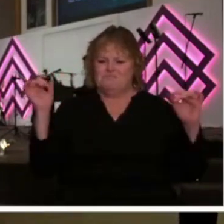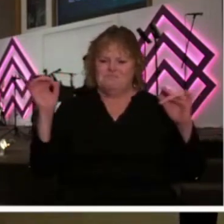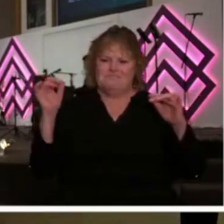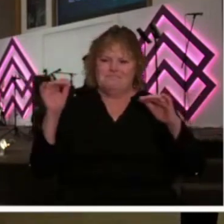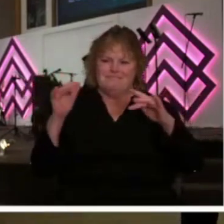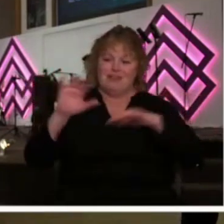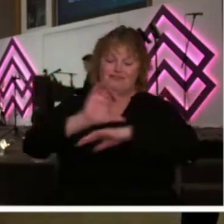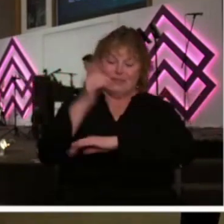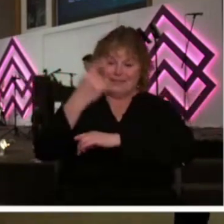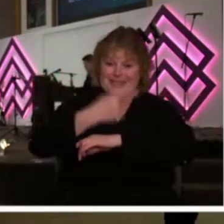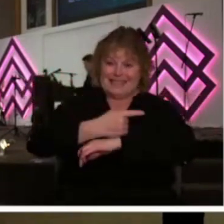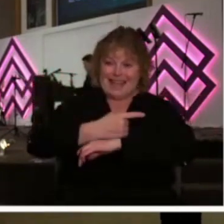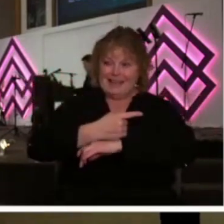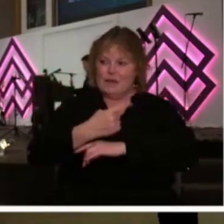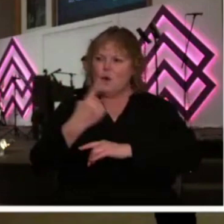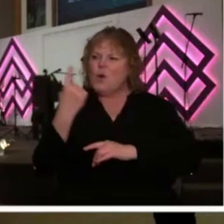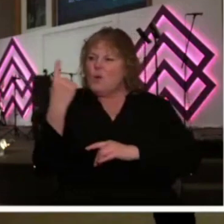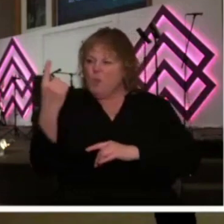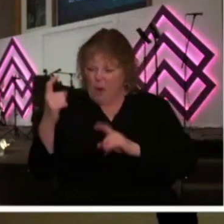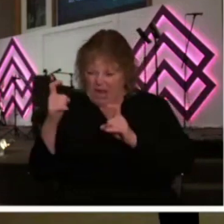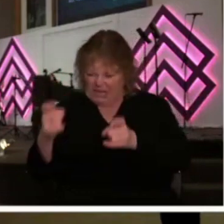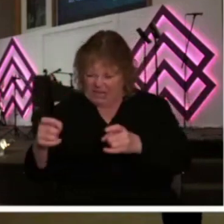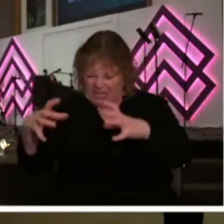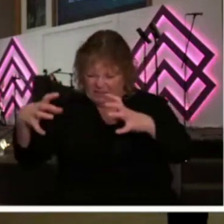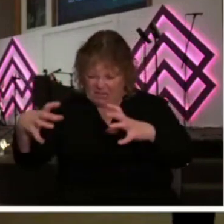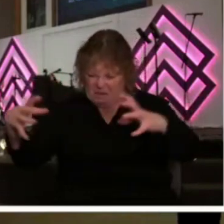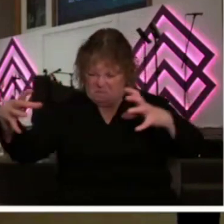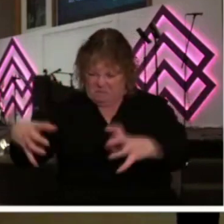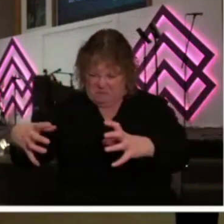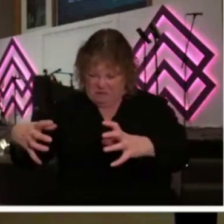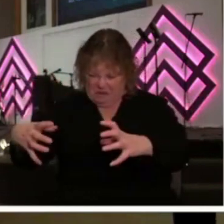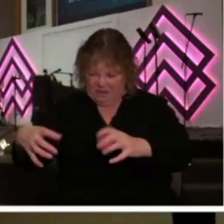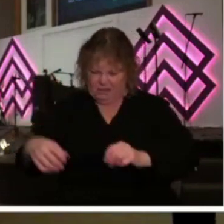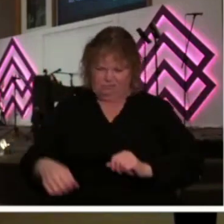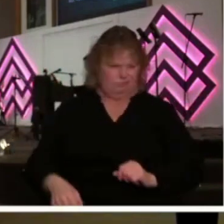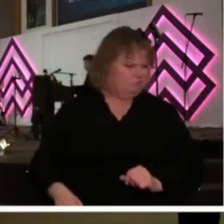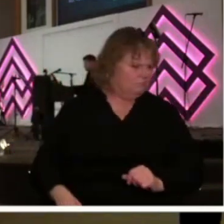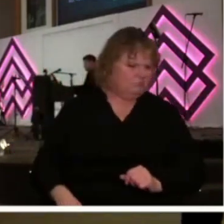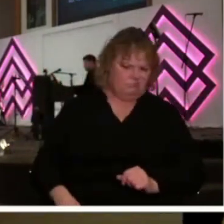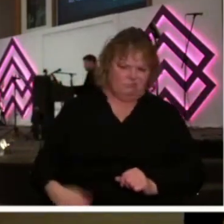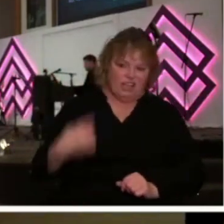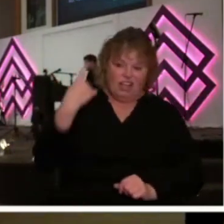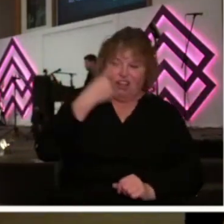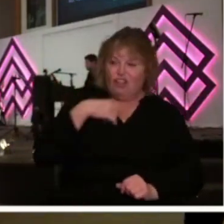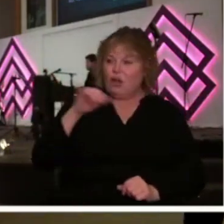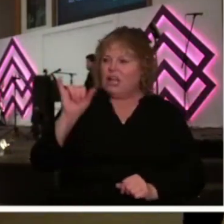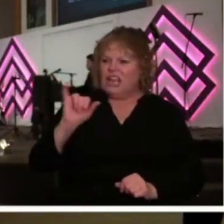really ugly gift underneath the tree. It was looked kind of like